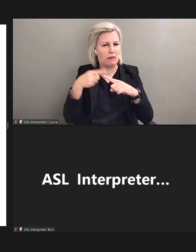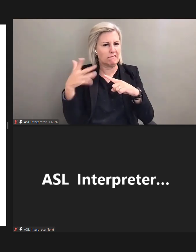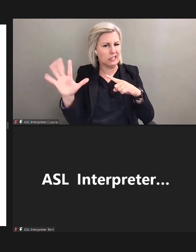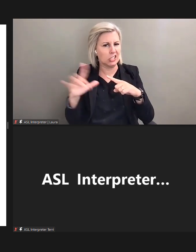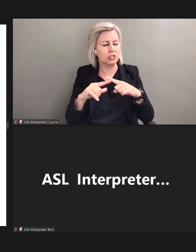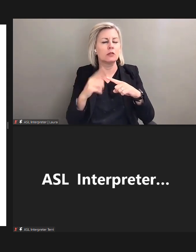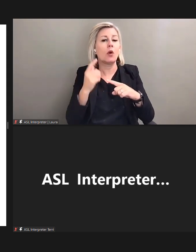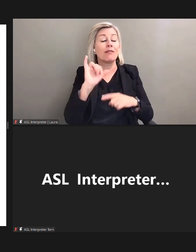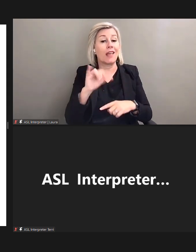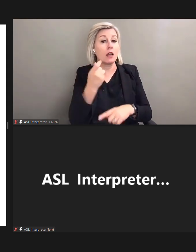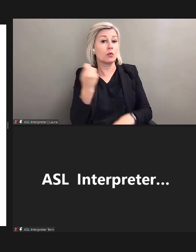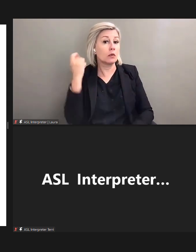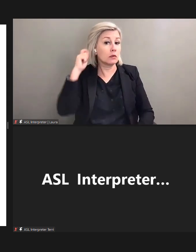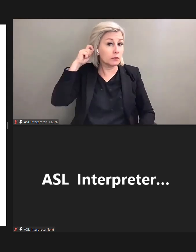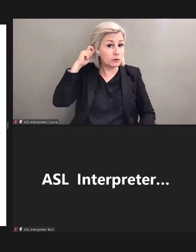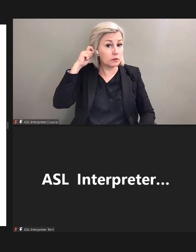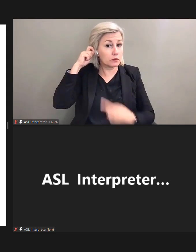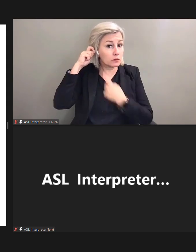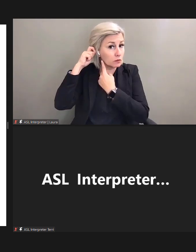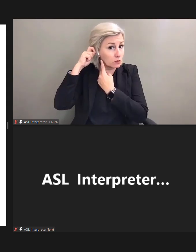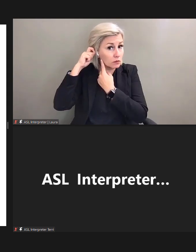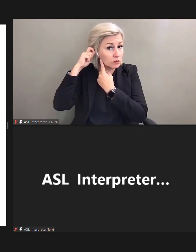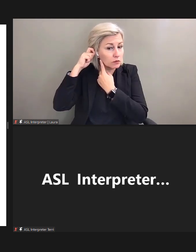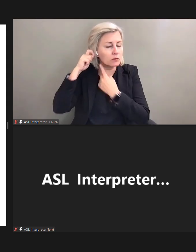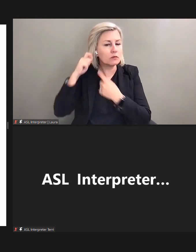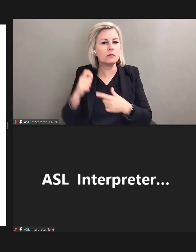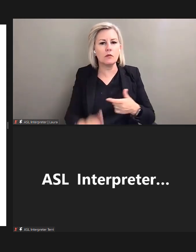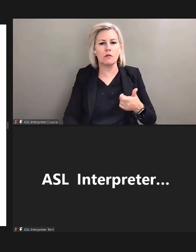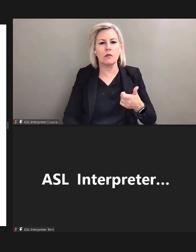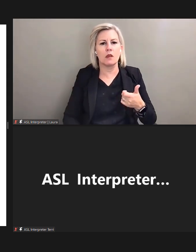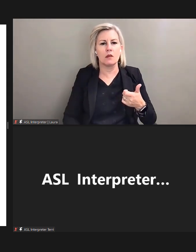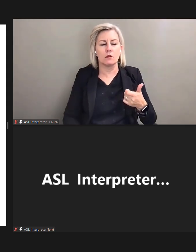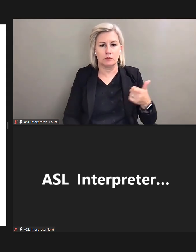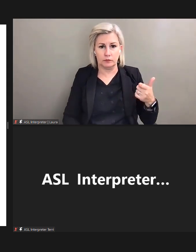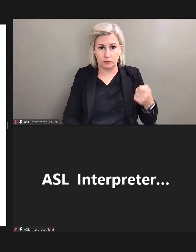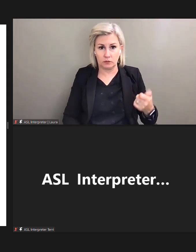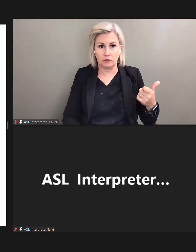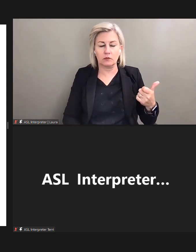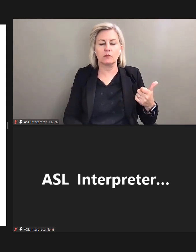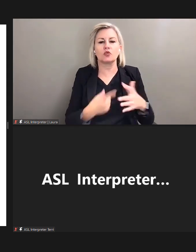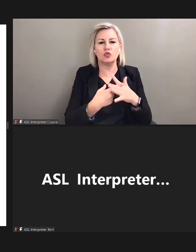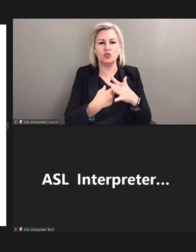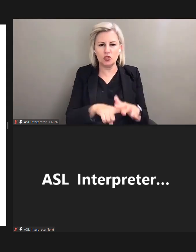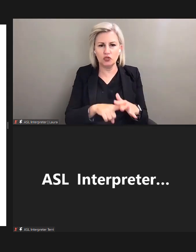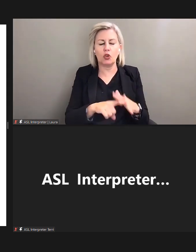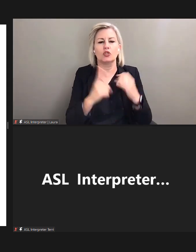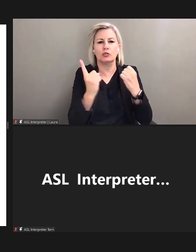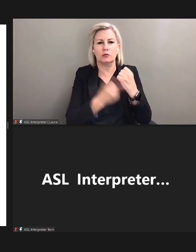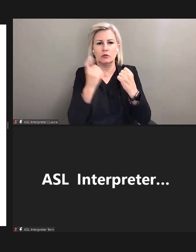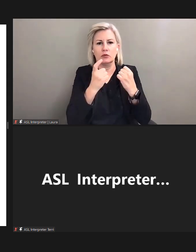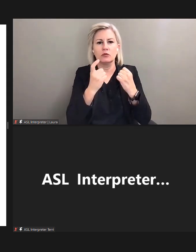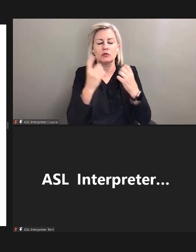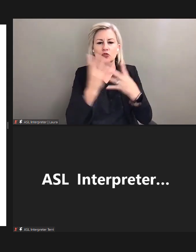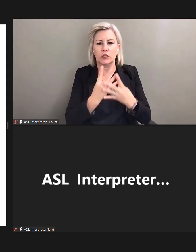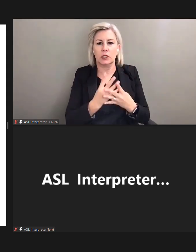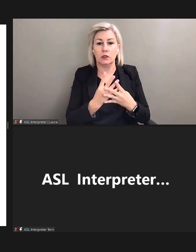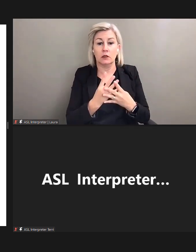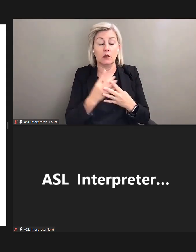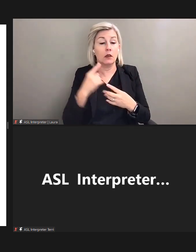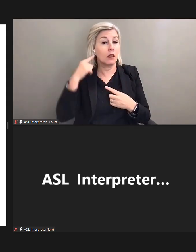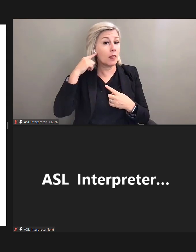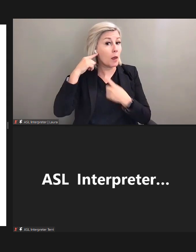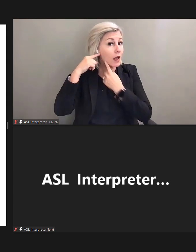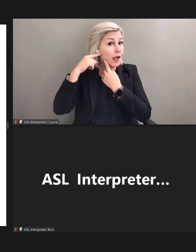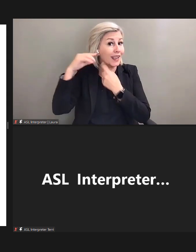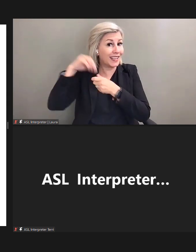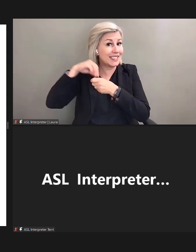canal. And then a button is pushed to start the automated screening process. The probe that sits